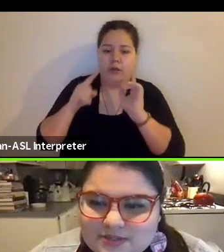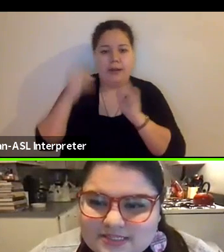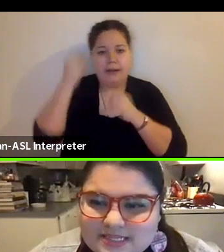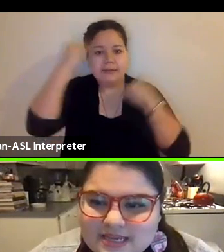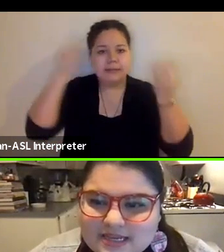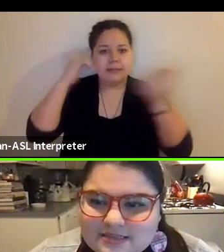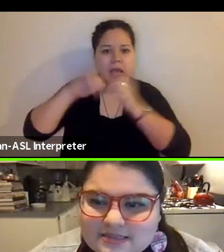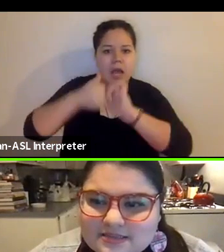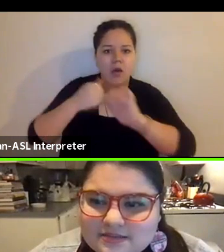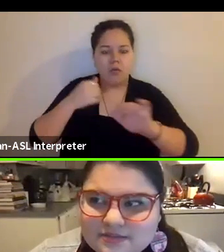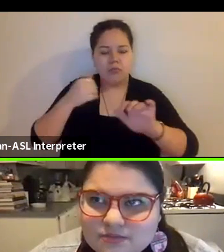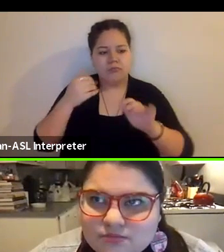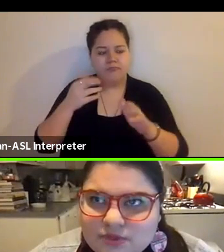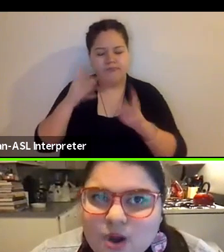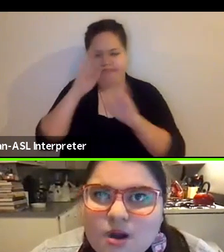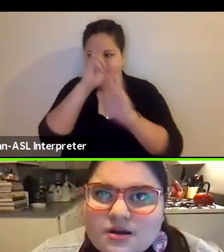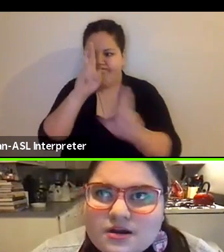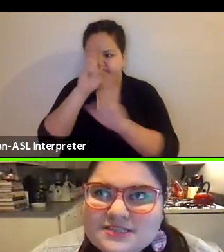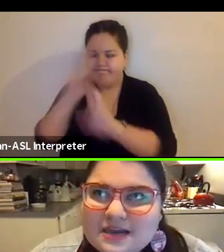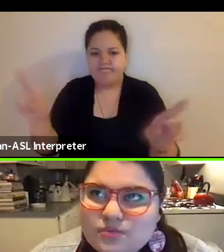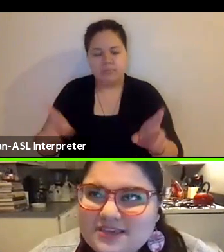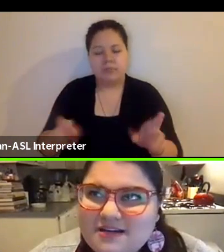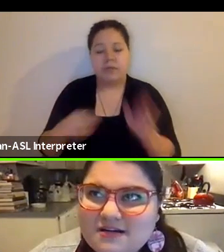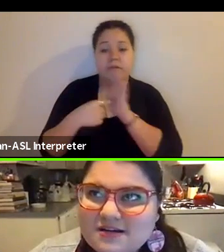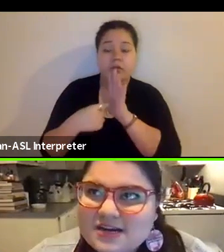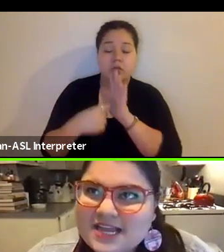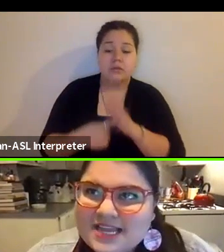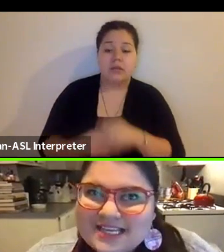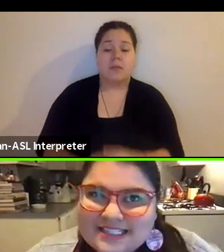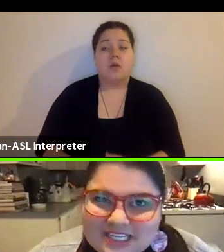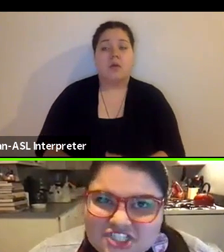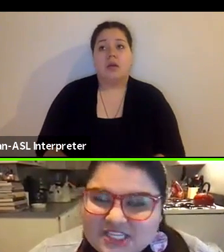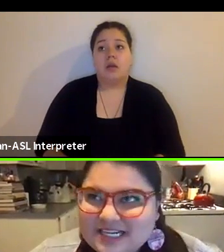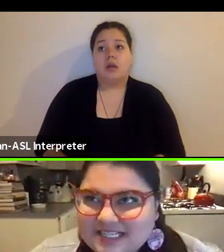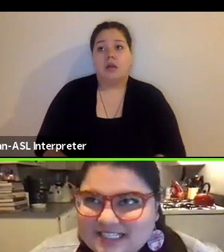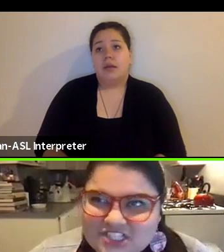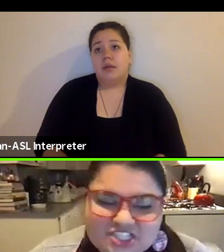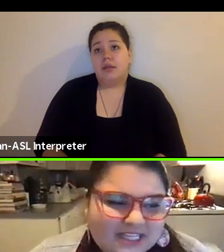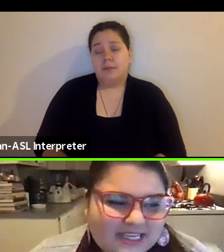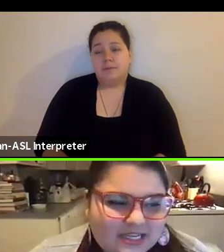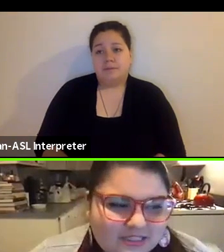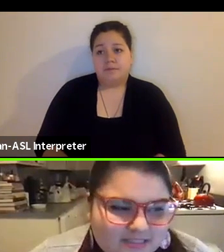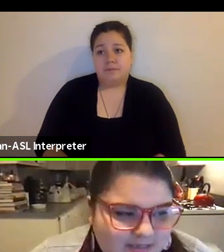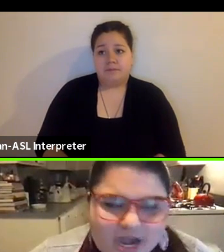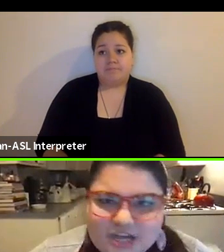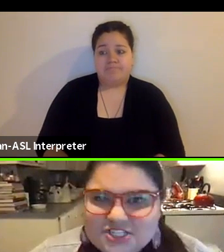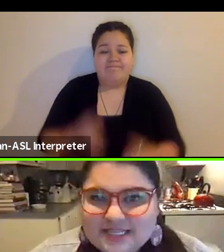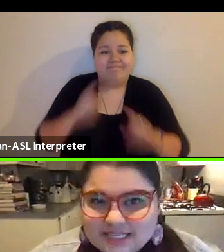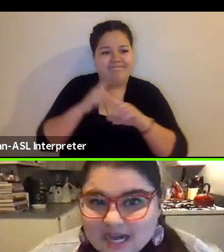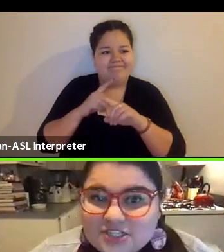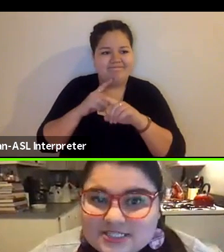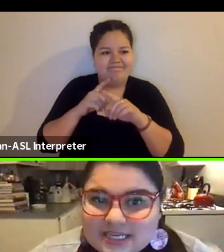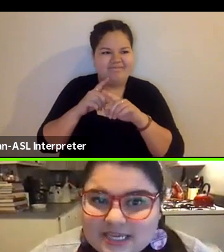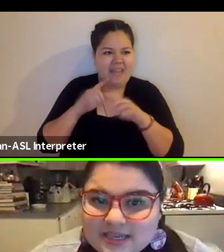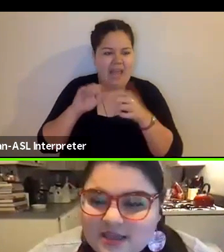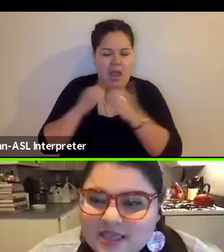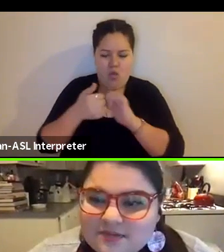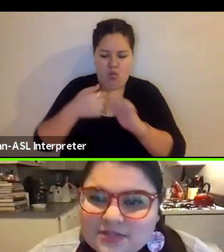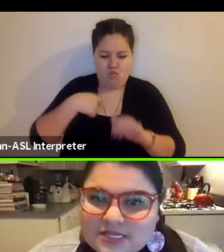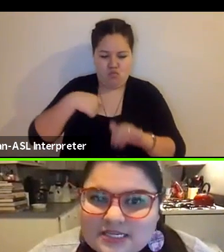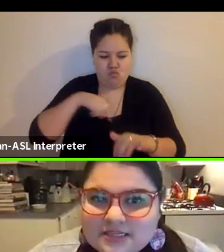people and understand the harms that we are intentionally, unintentionally, subconsciously,